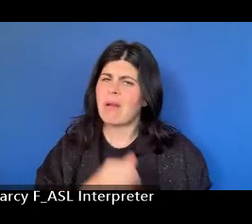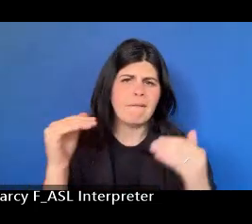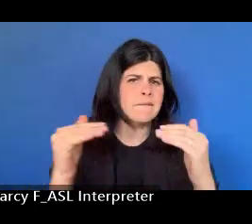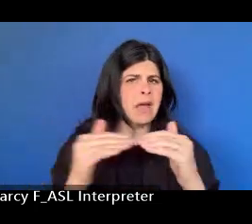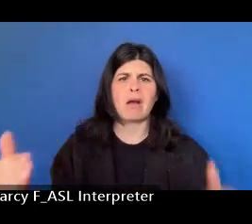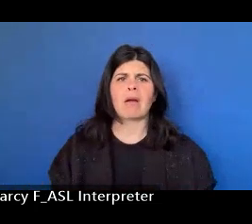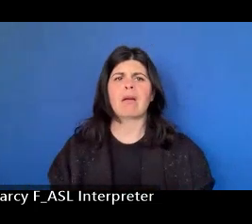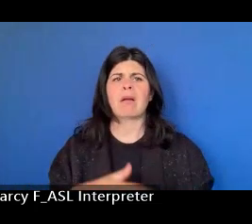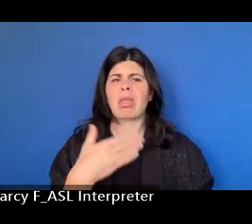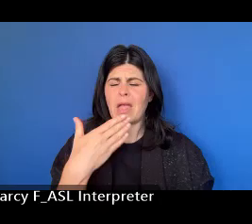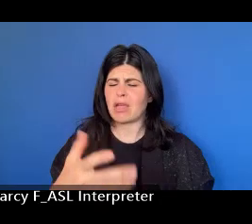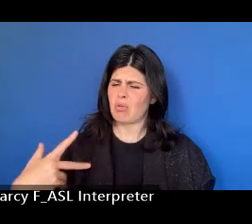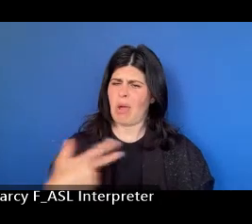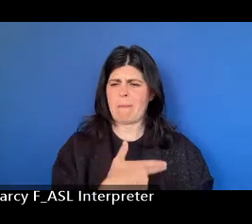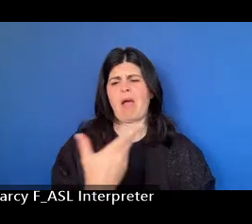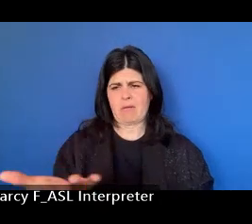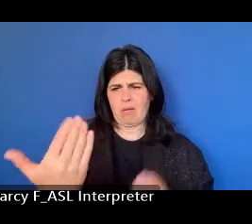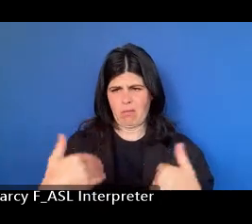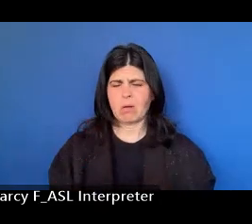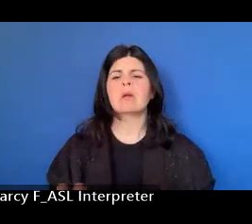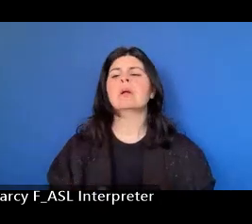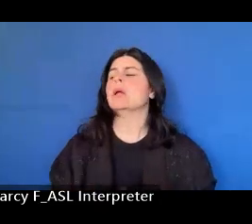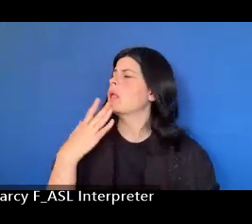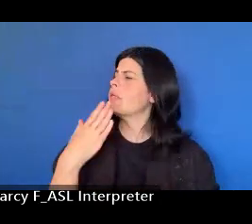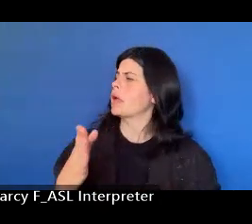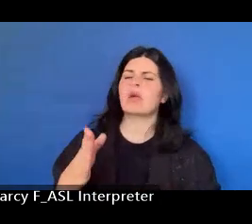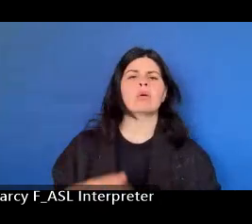person is Robin McIntosh.